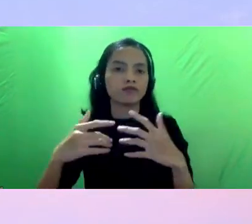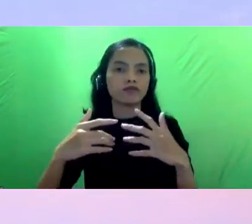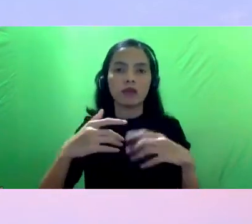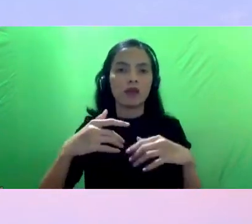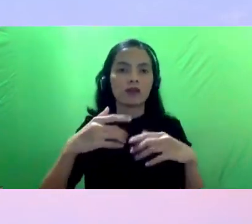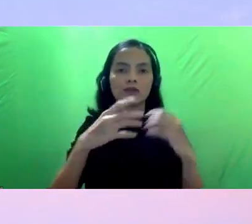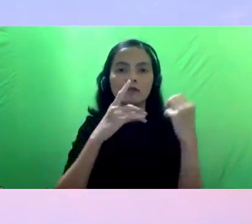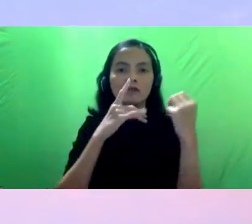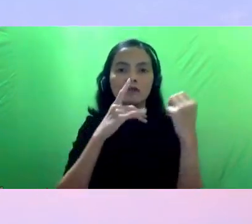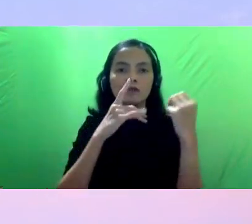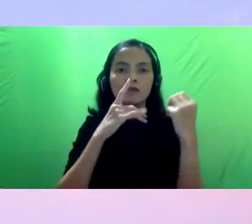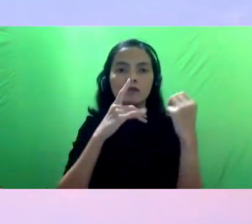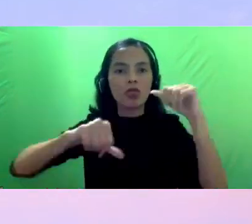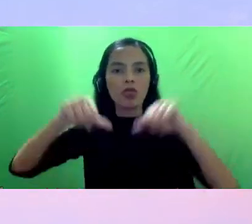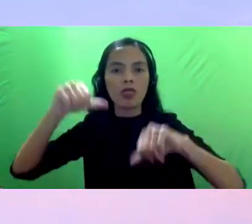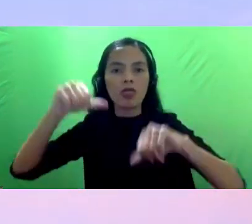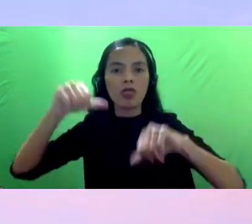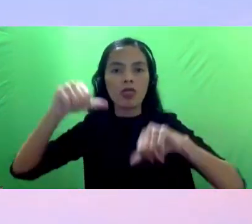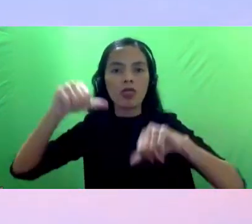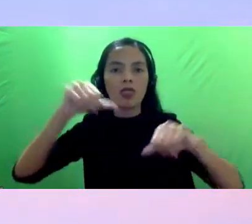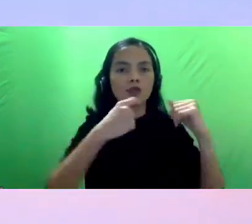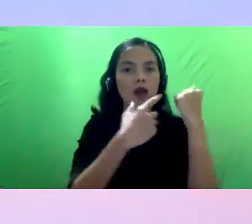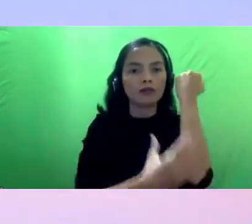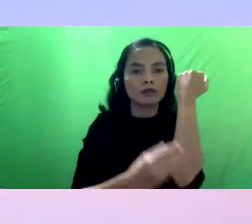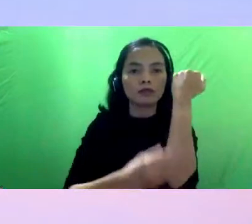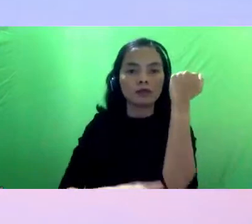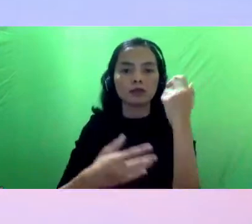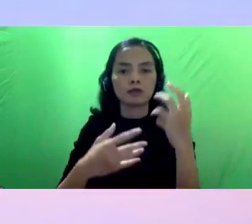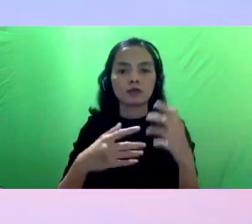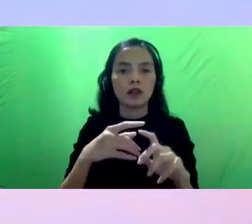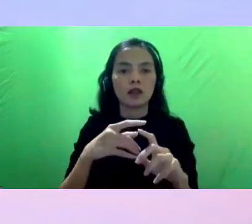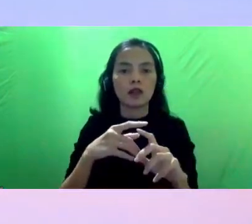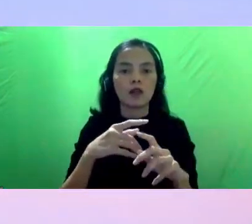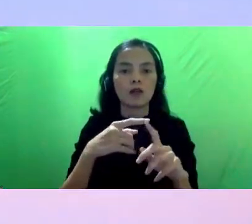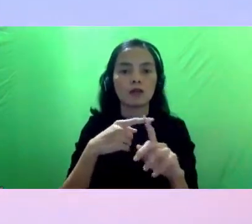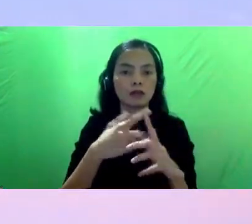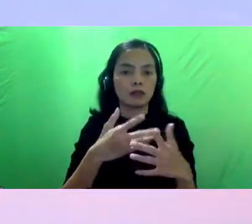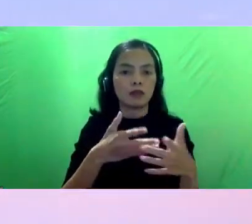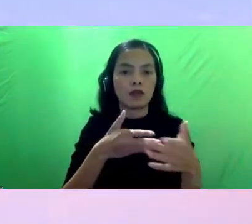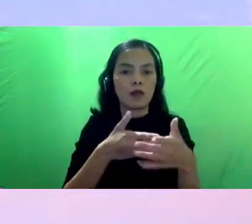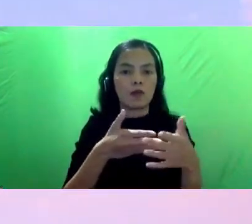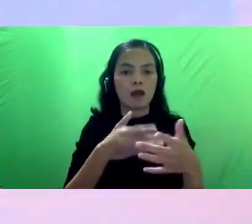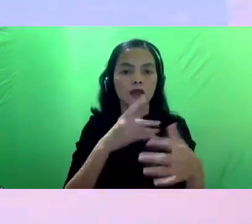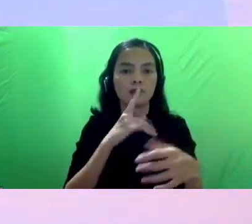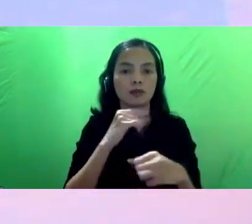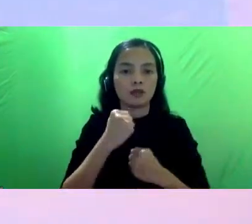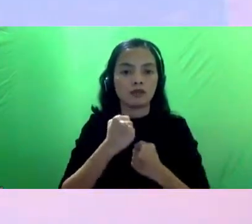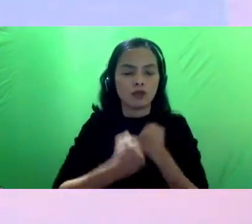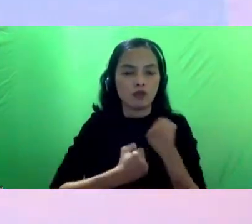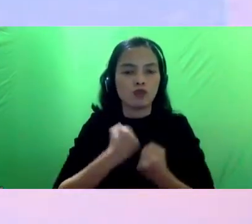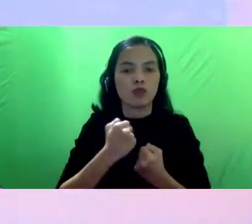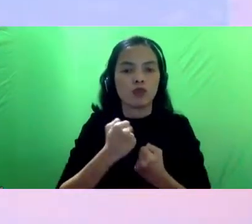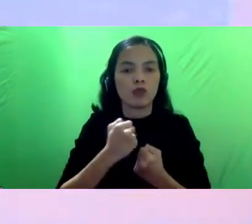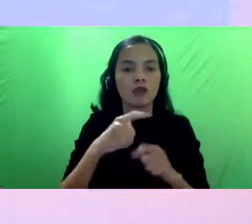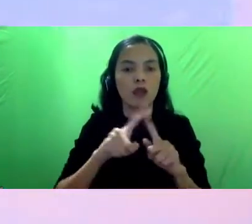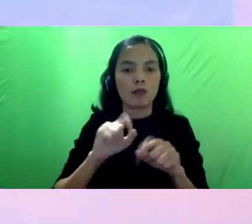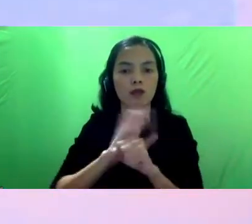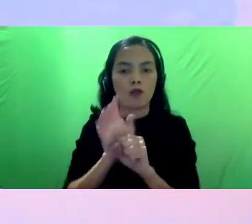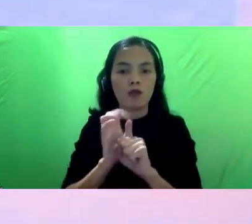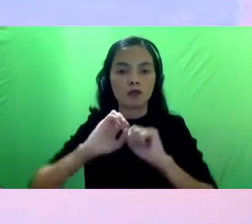of resilience. However, the COVID-19 pandemic is a stark reminder that poverty is not just about income.